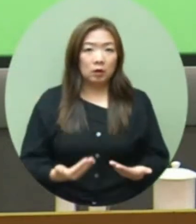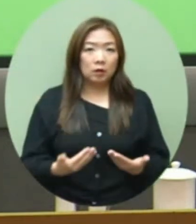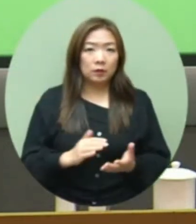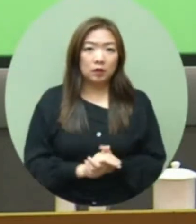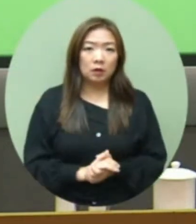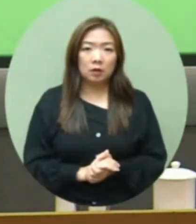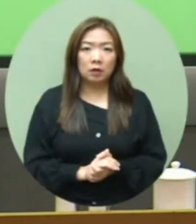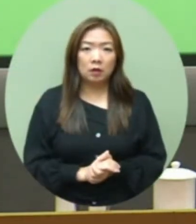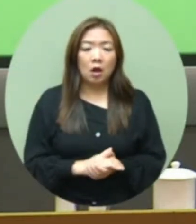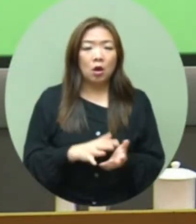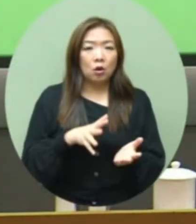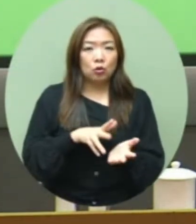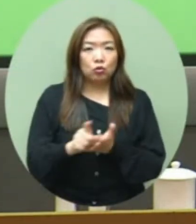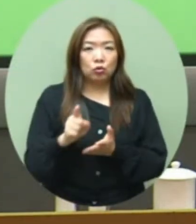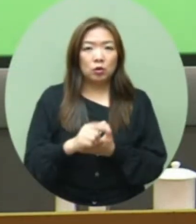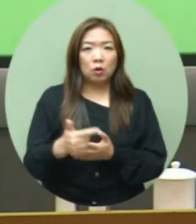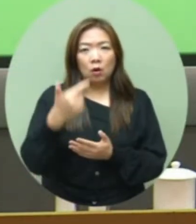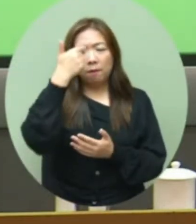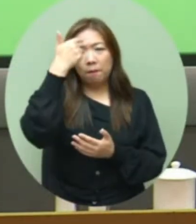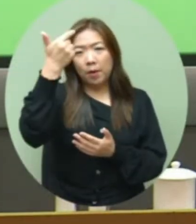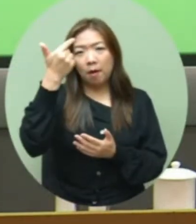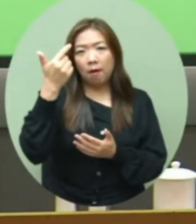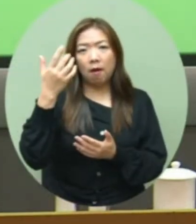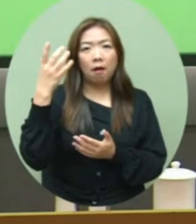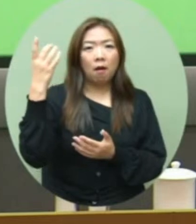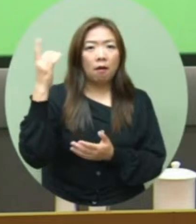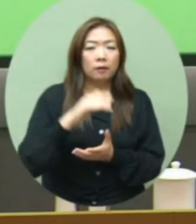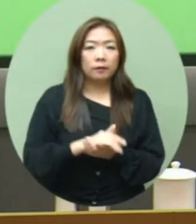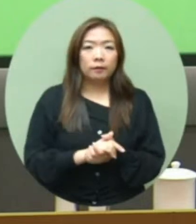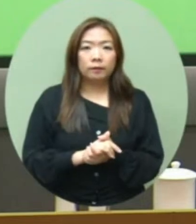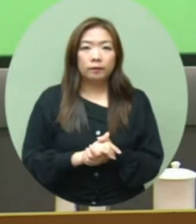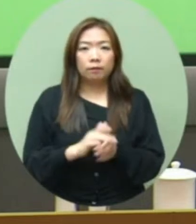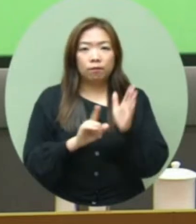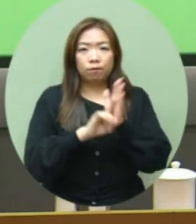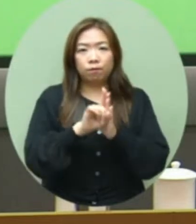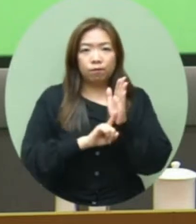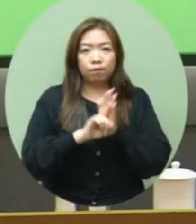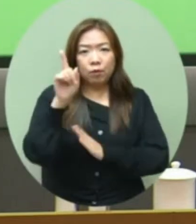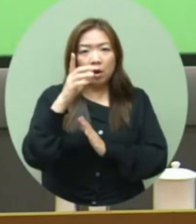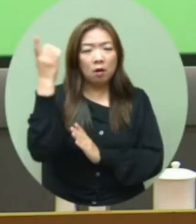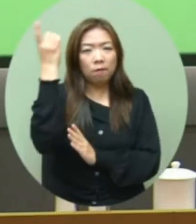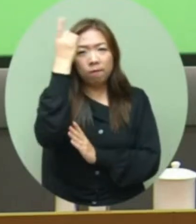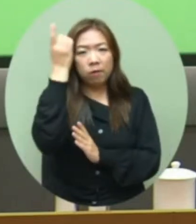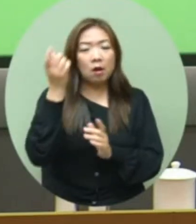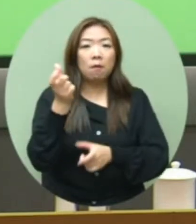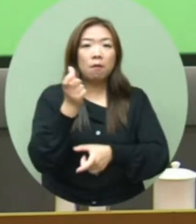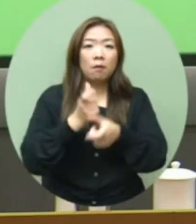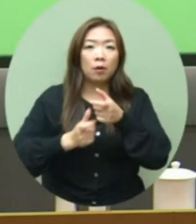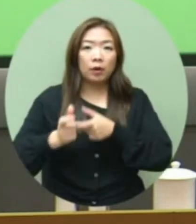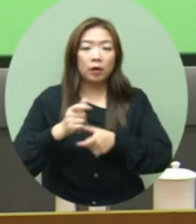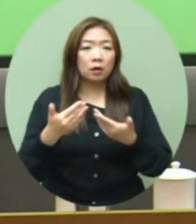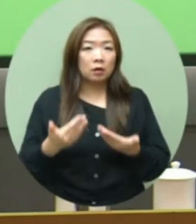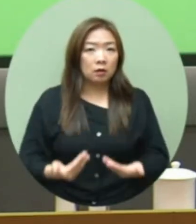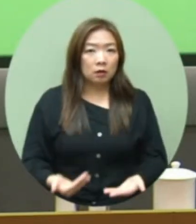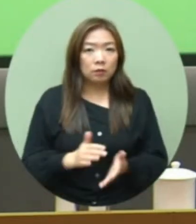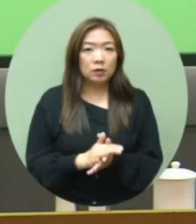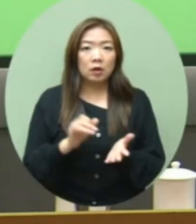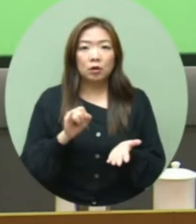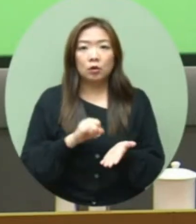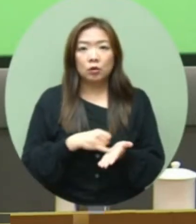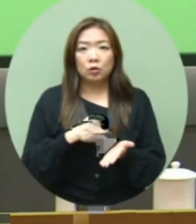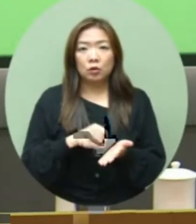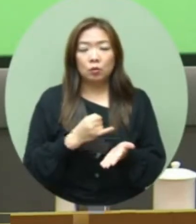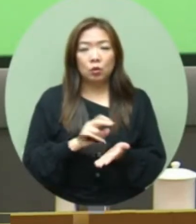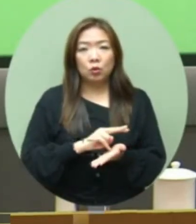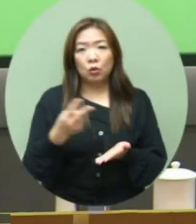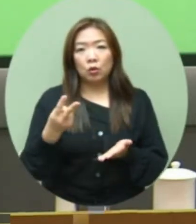over 300%, but the volume increased by only 30%. So